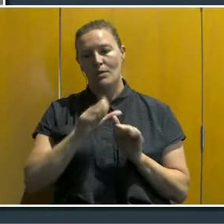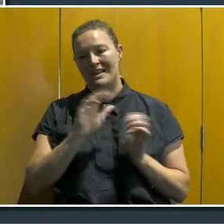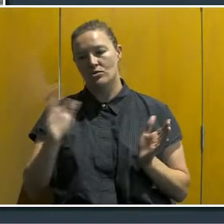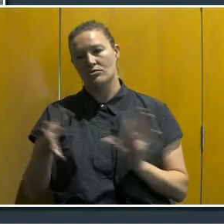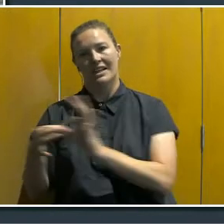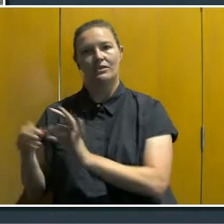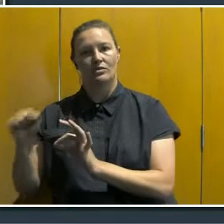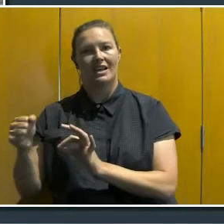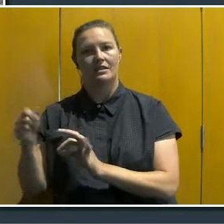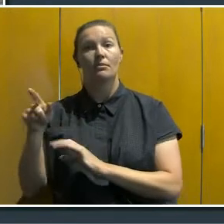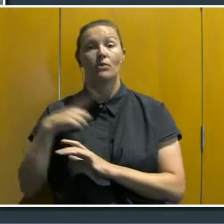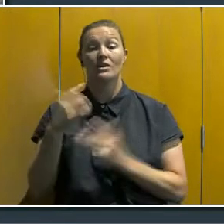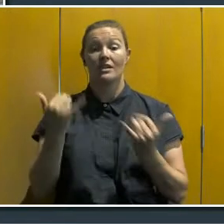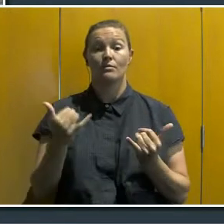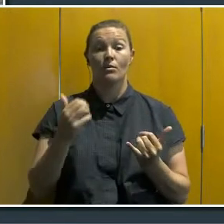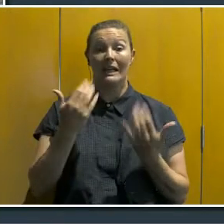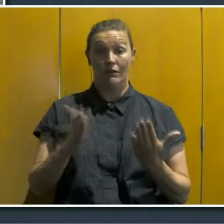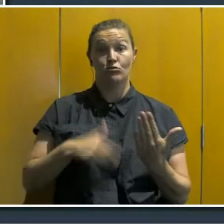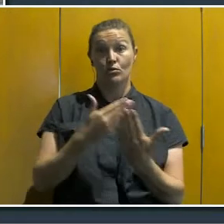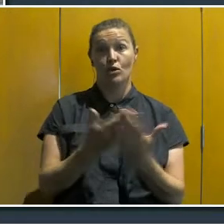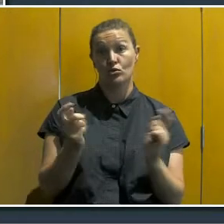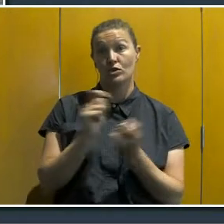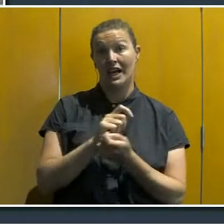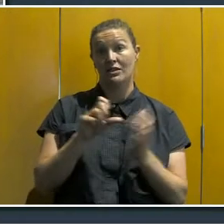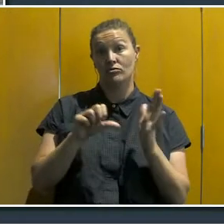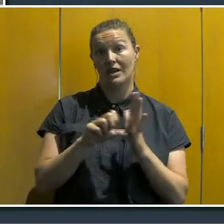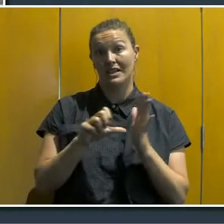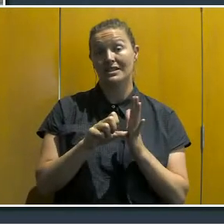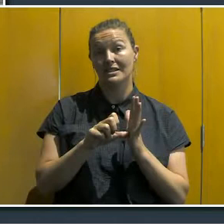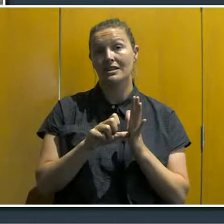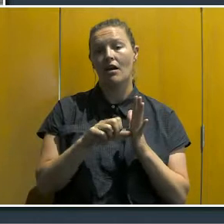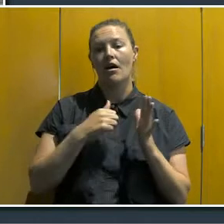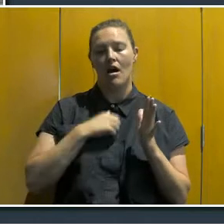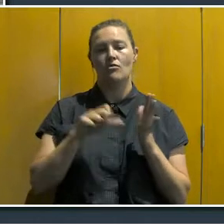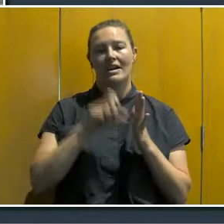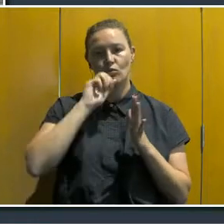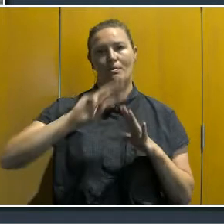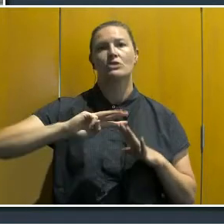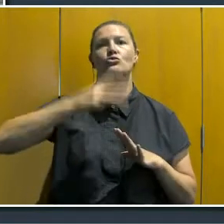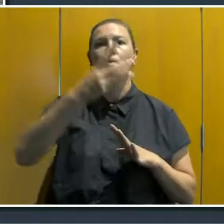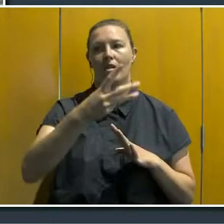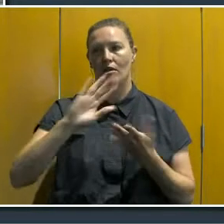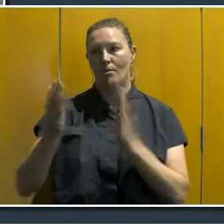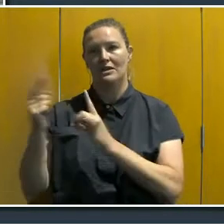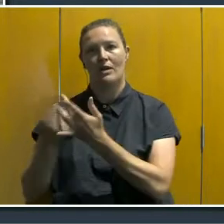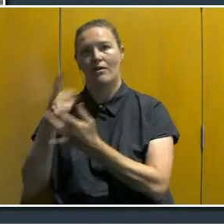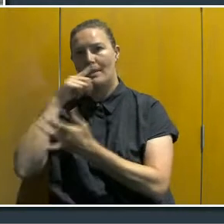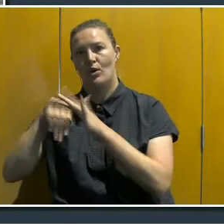Under the current proposal to alter those, our rates would be triple that of those